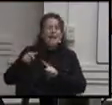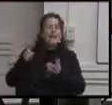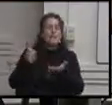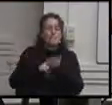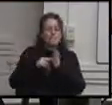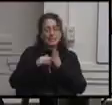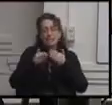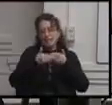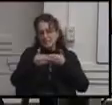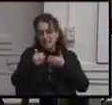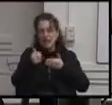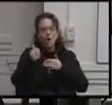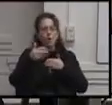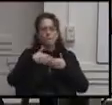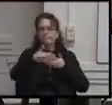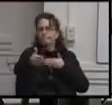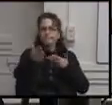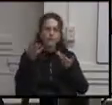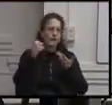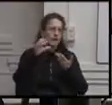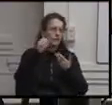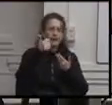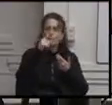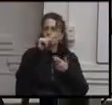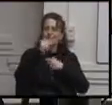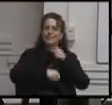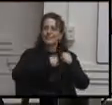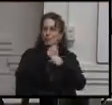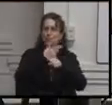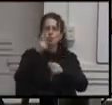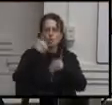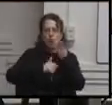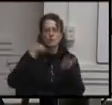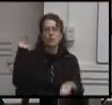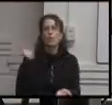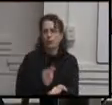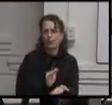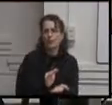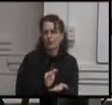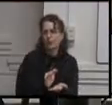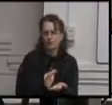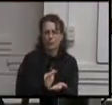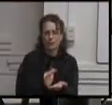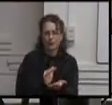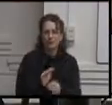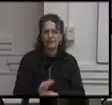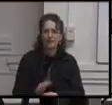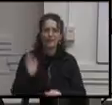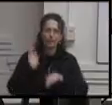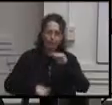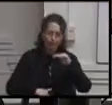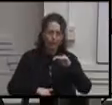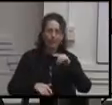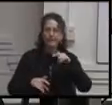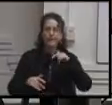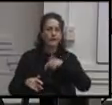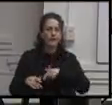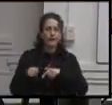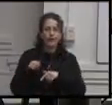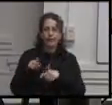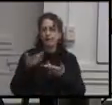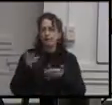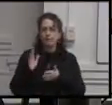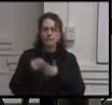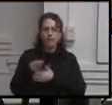what's happened at times in the past is that as the pressure is to push